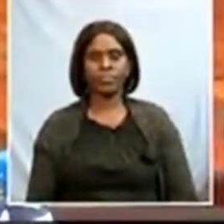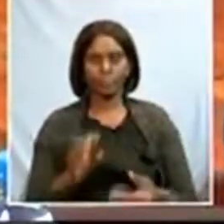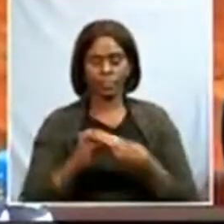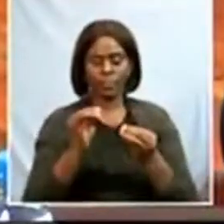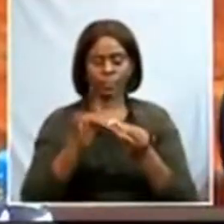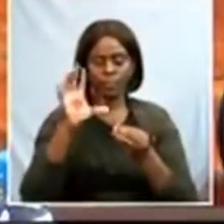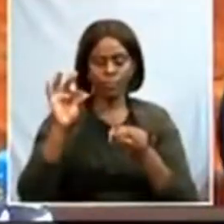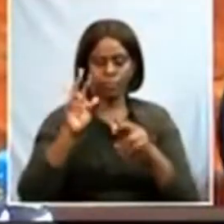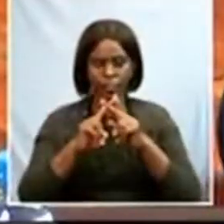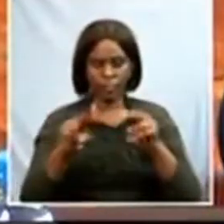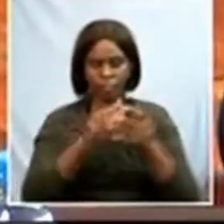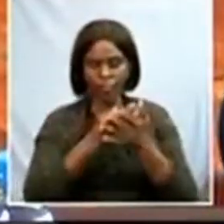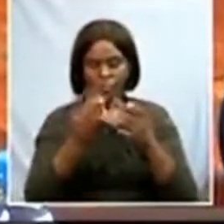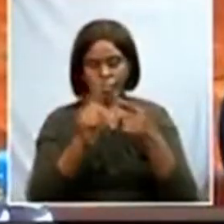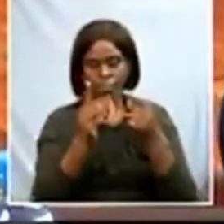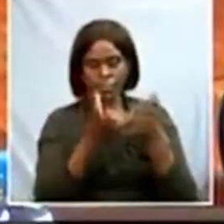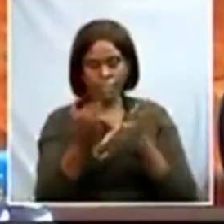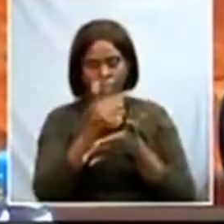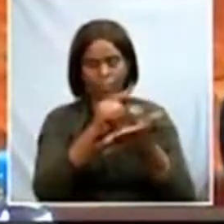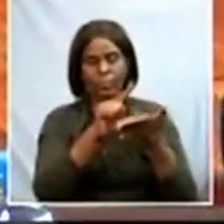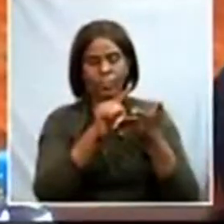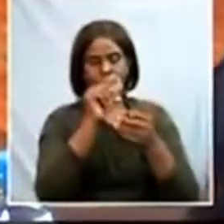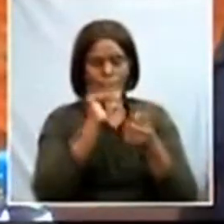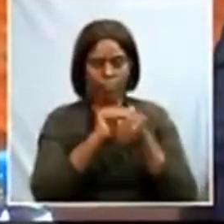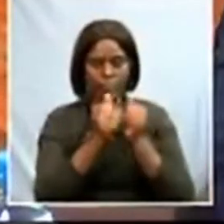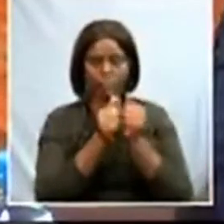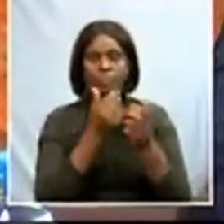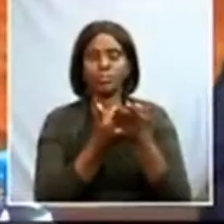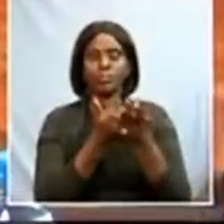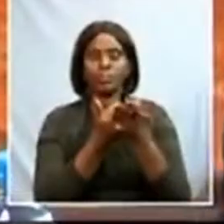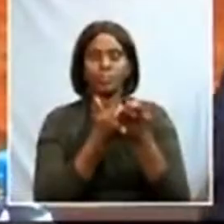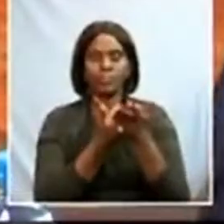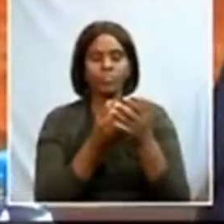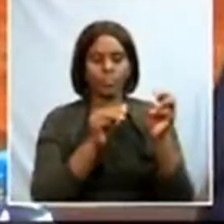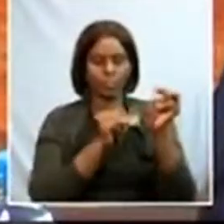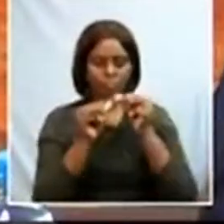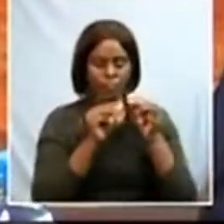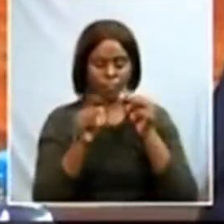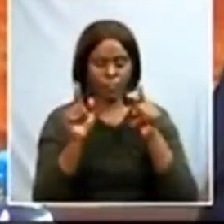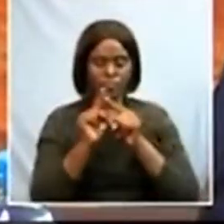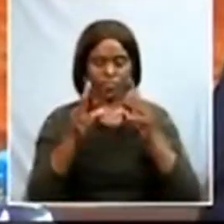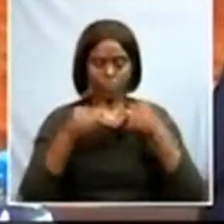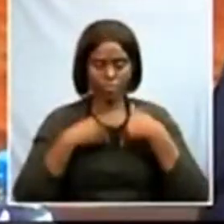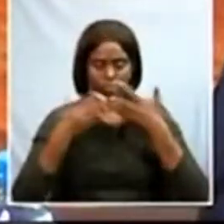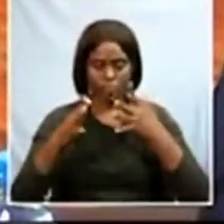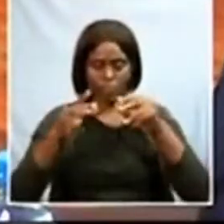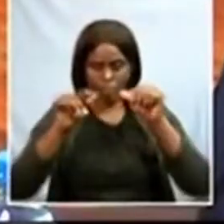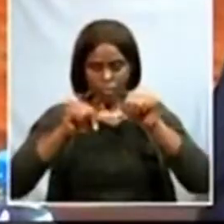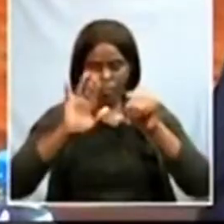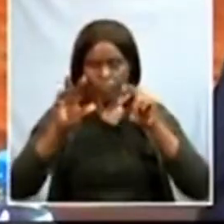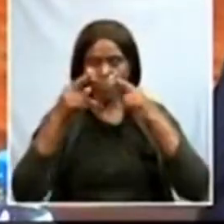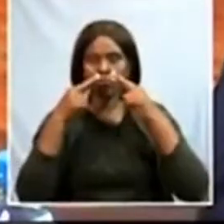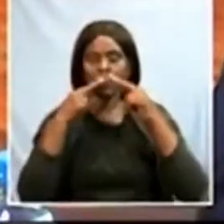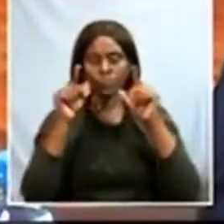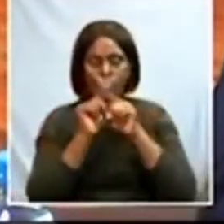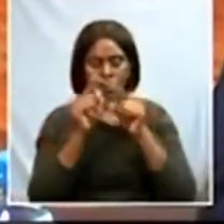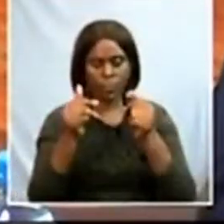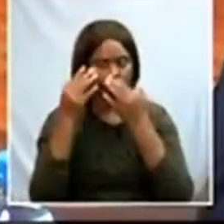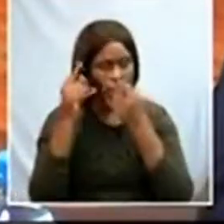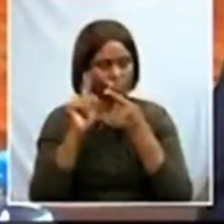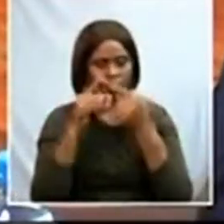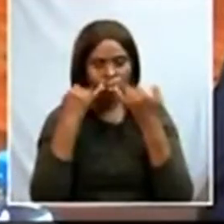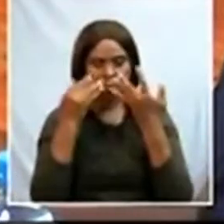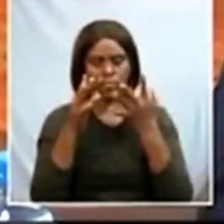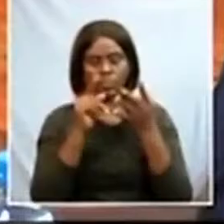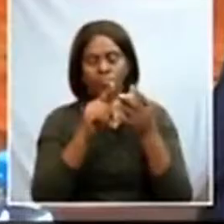Appendix 9, Chair, failure to recover loans, cause of query. Management acknowledges auditor's findings and wish to state that